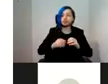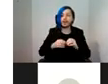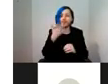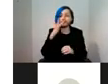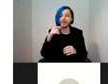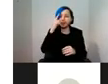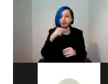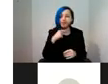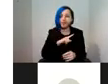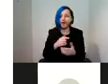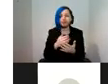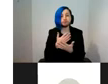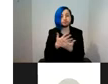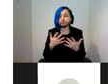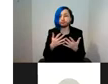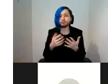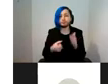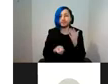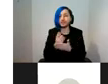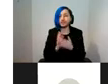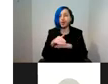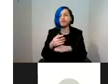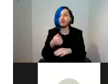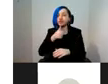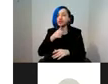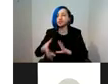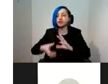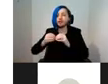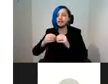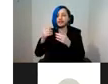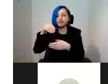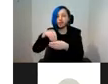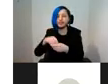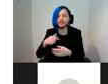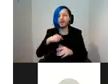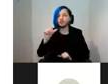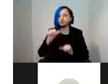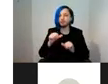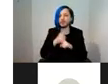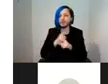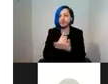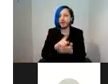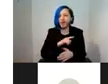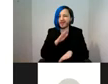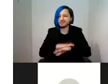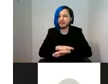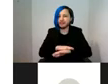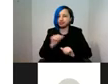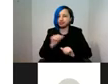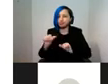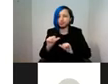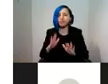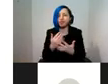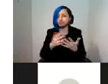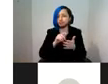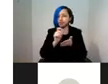the issues there was around user generated content. There's a lot more I could talk about. I'm very briefly talking about this for a matter of time. There's quite a bit that's been written about it as well.